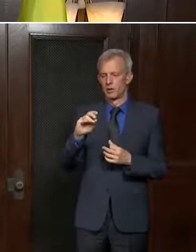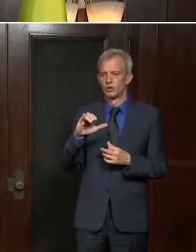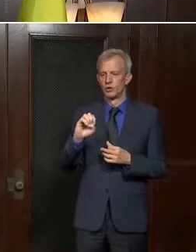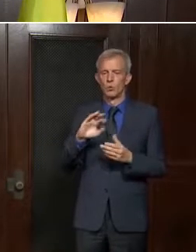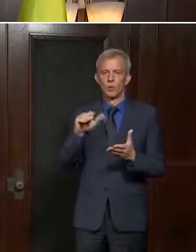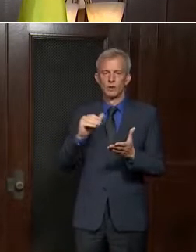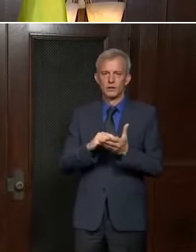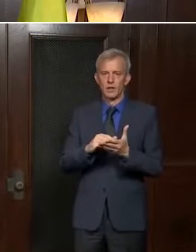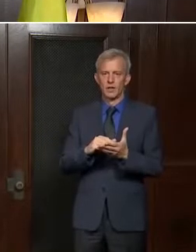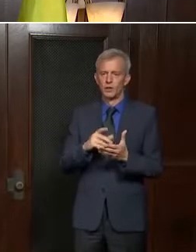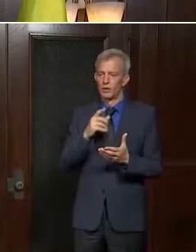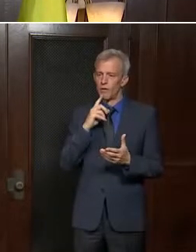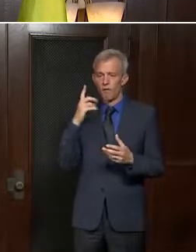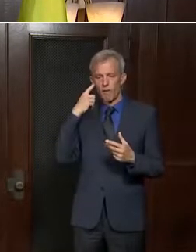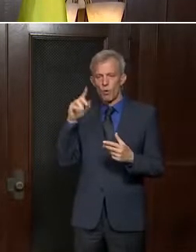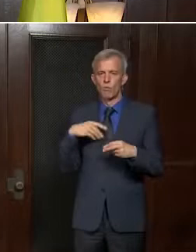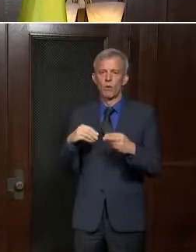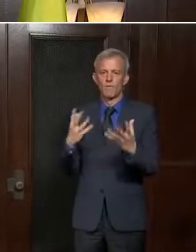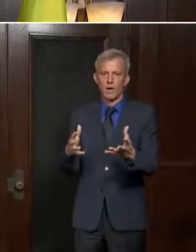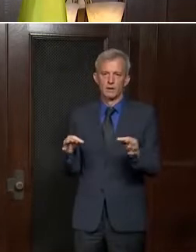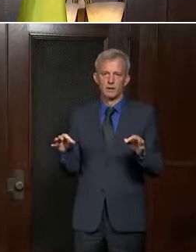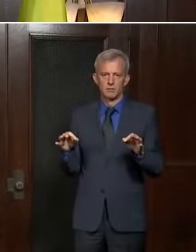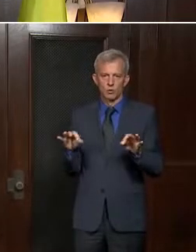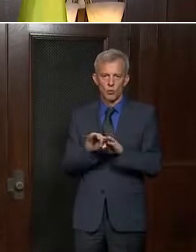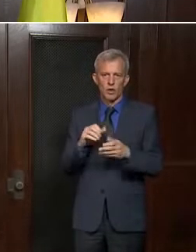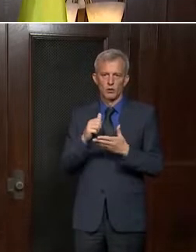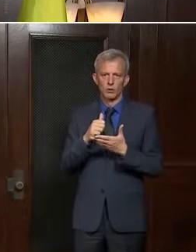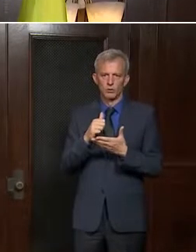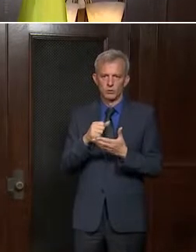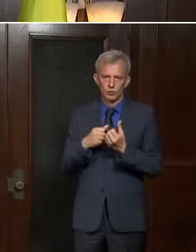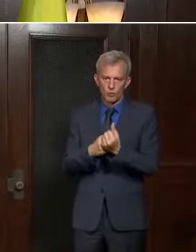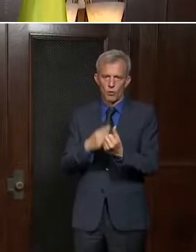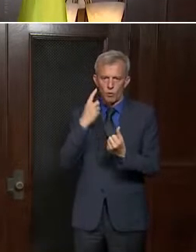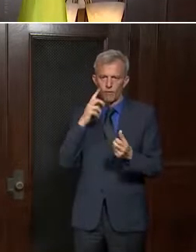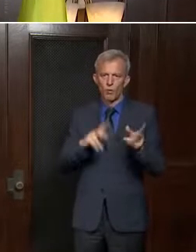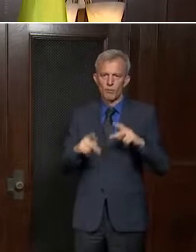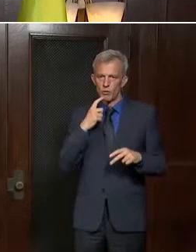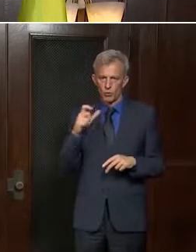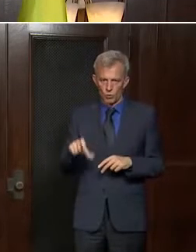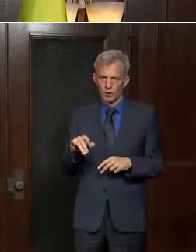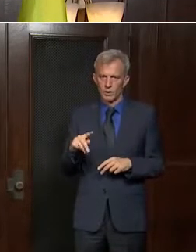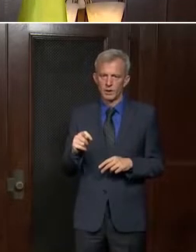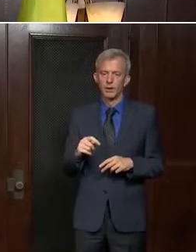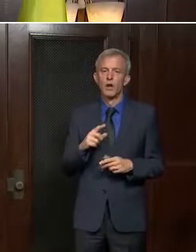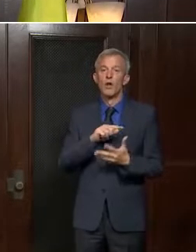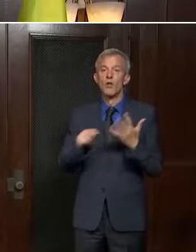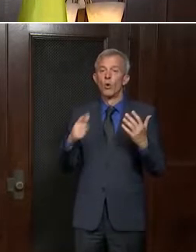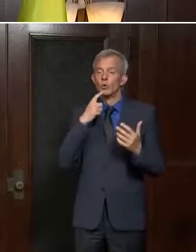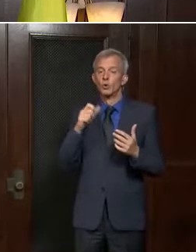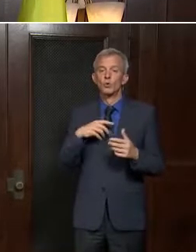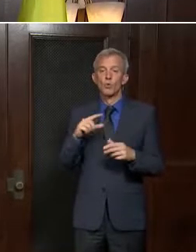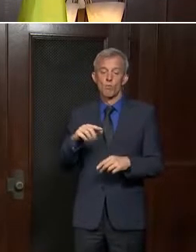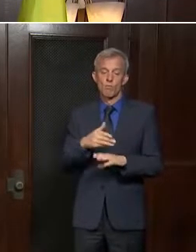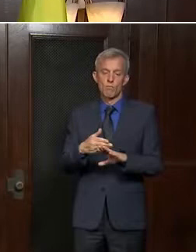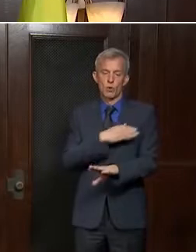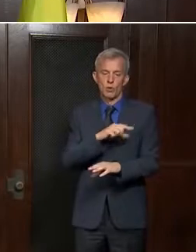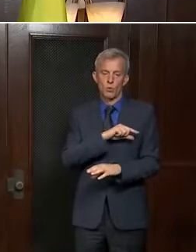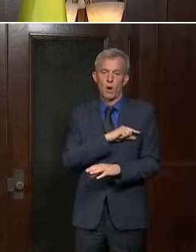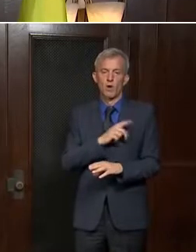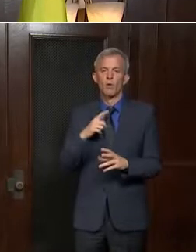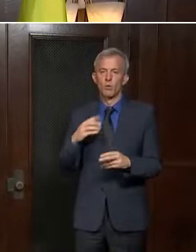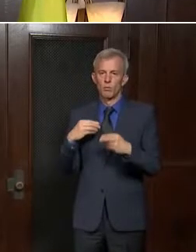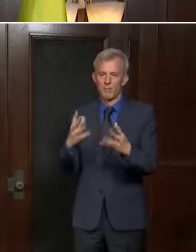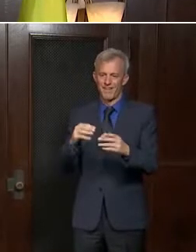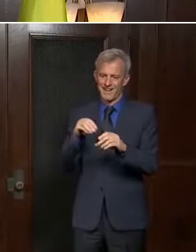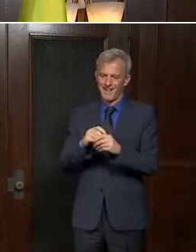for providing critical support for Angelinos in need. Those who pre-qualify based on their online or telephone applications will be given an